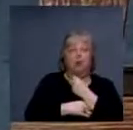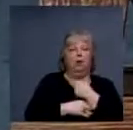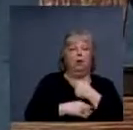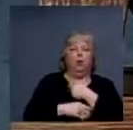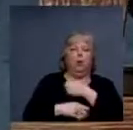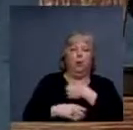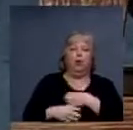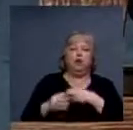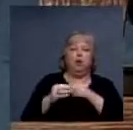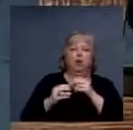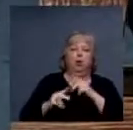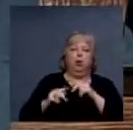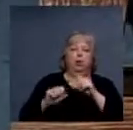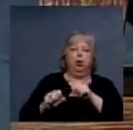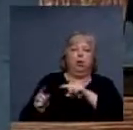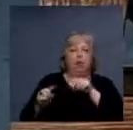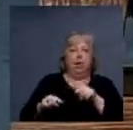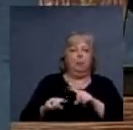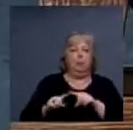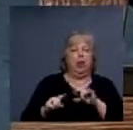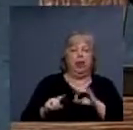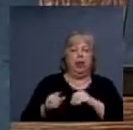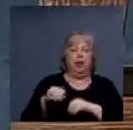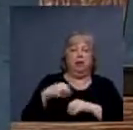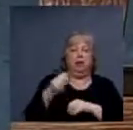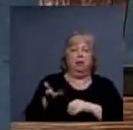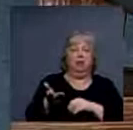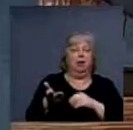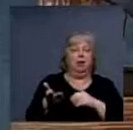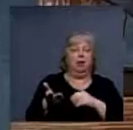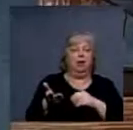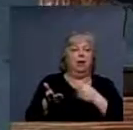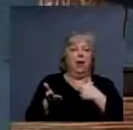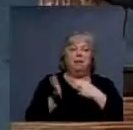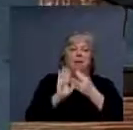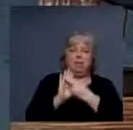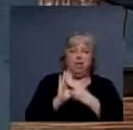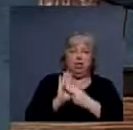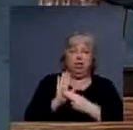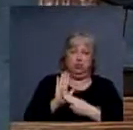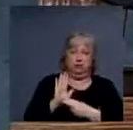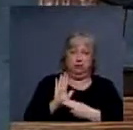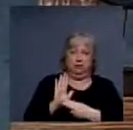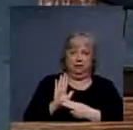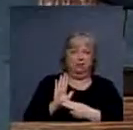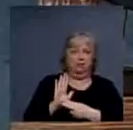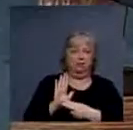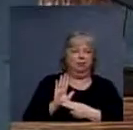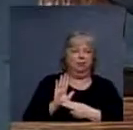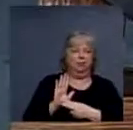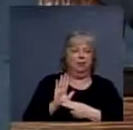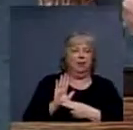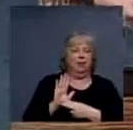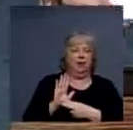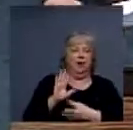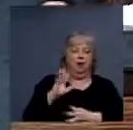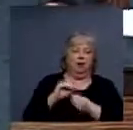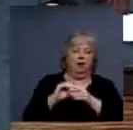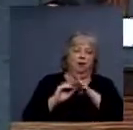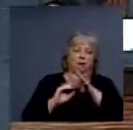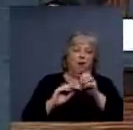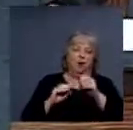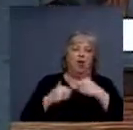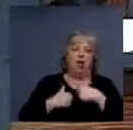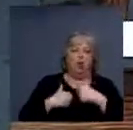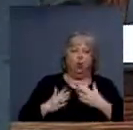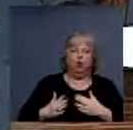do have, if I could submit this, I do have Certainly. petitions signed by 40 owner-residents of